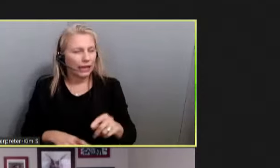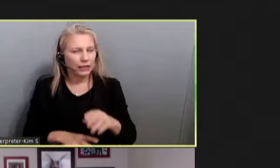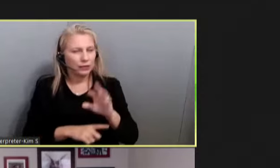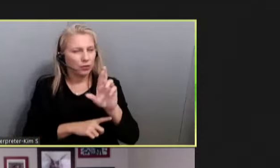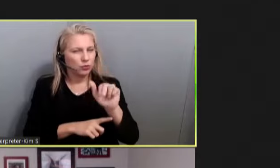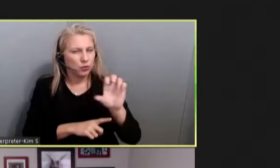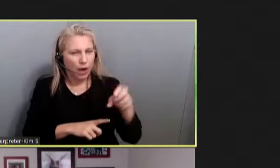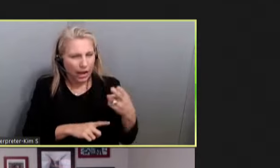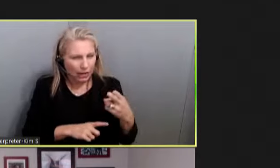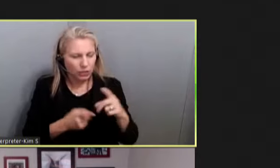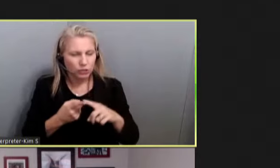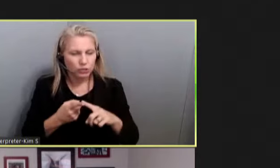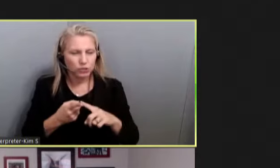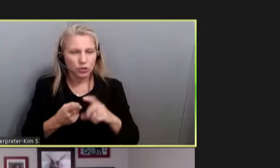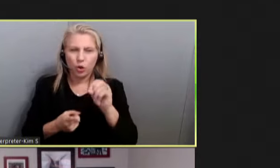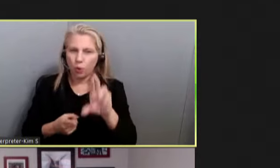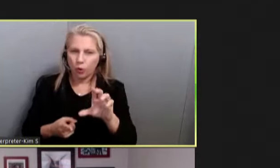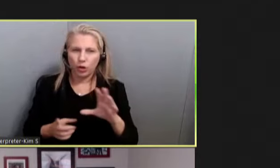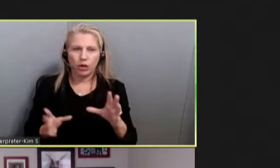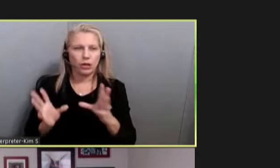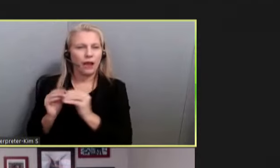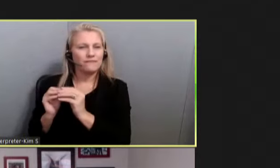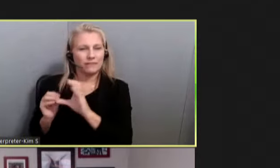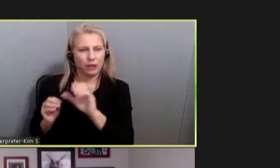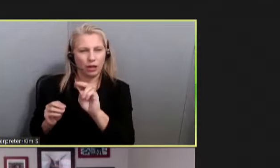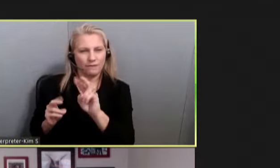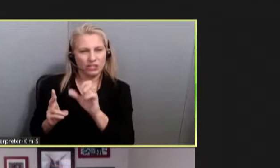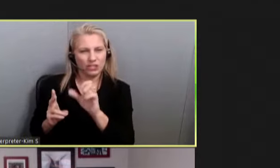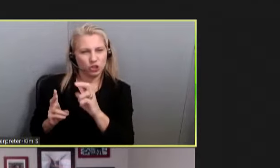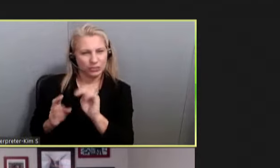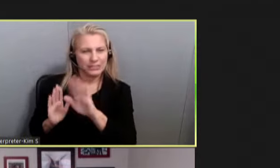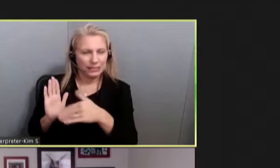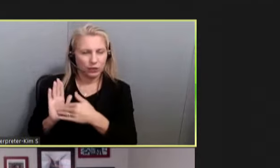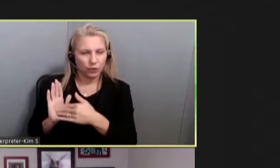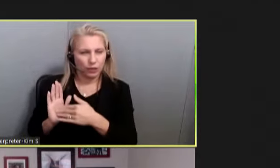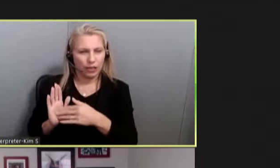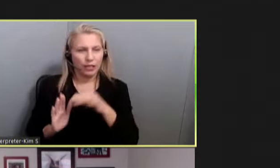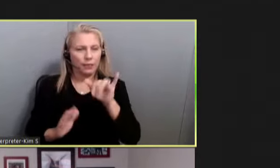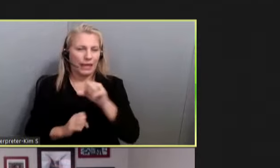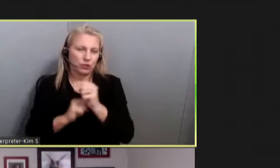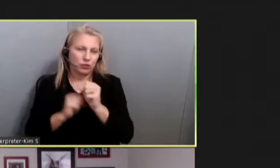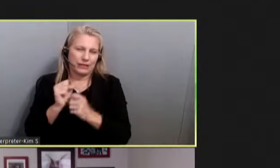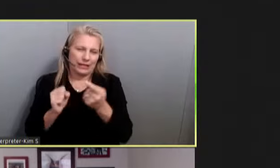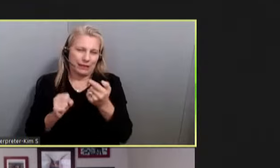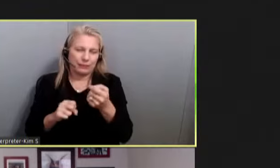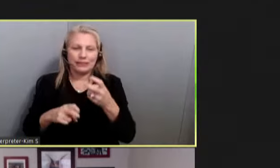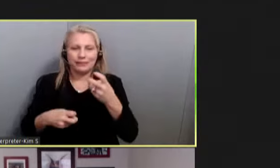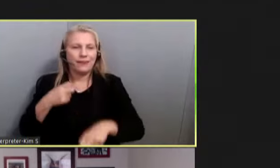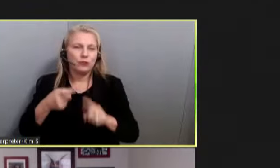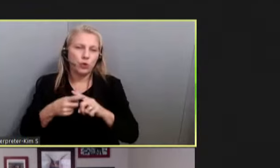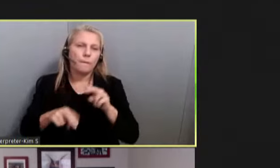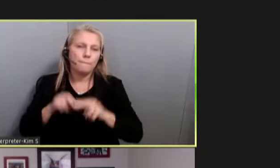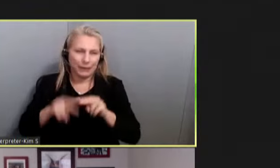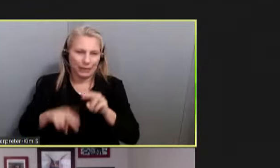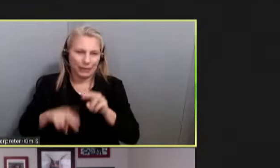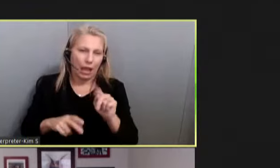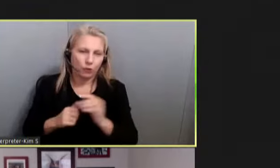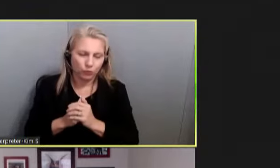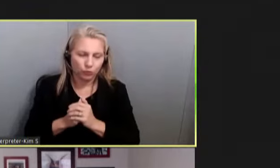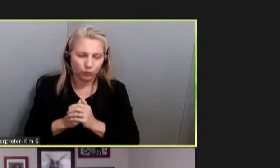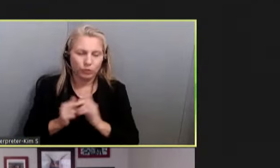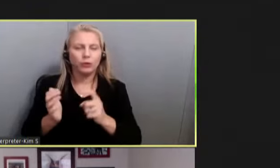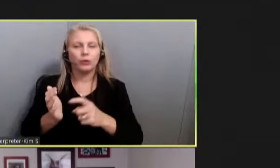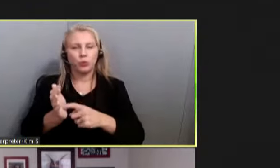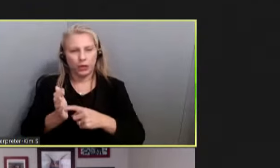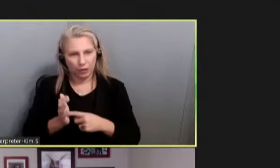or the convention center. That infrastructure is obviously difficult to build out. And it